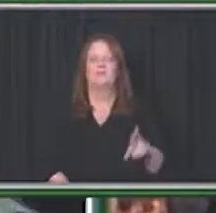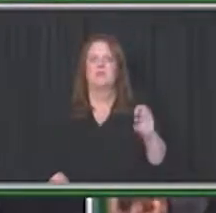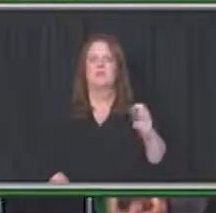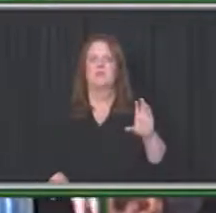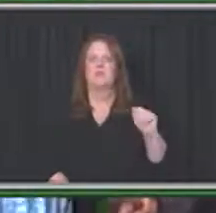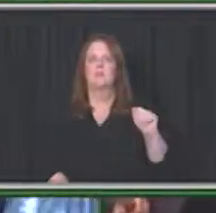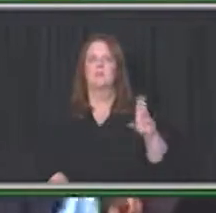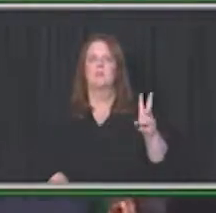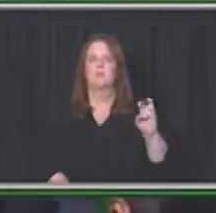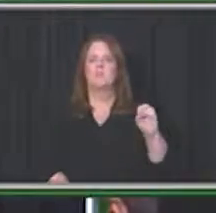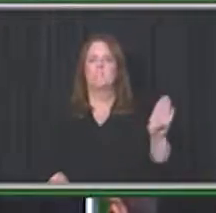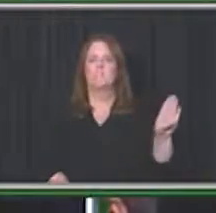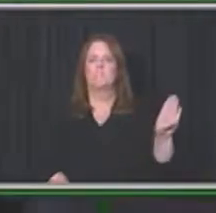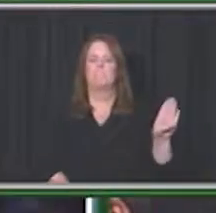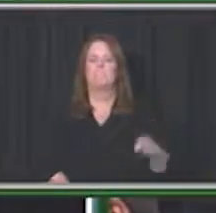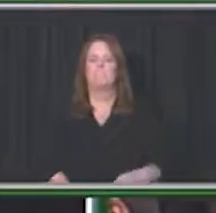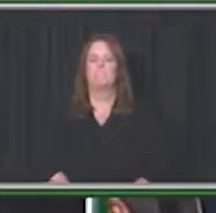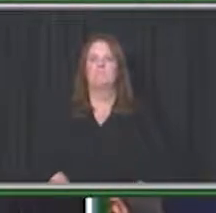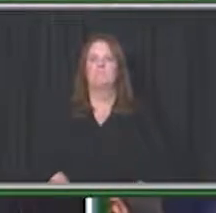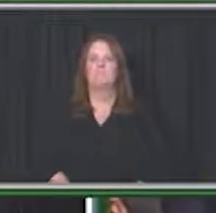Rebecca Schwab.